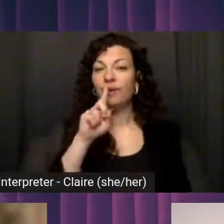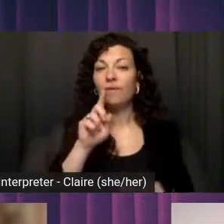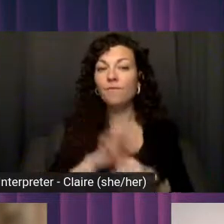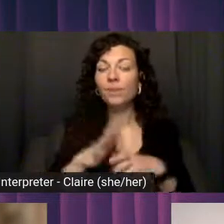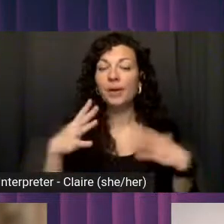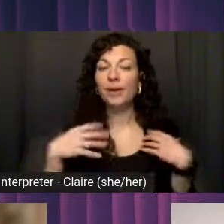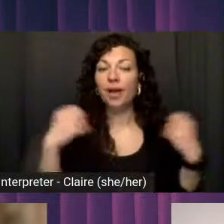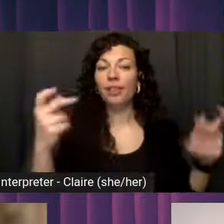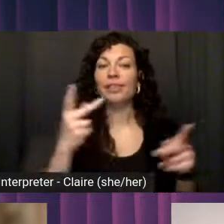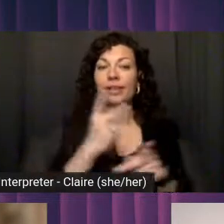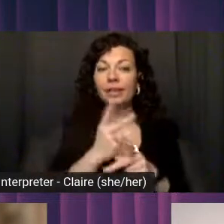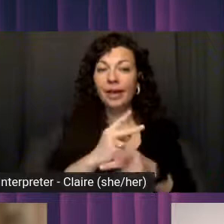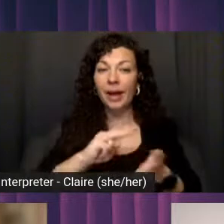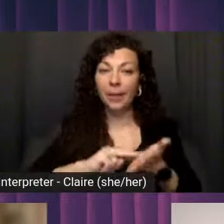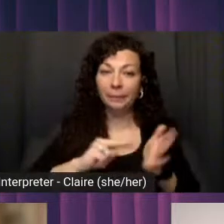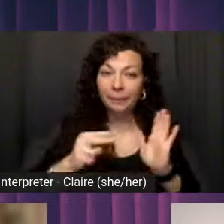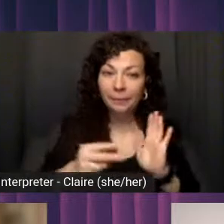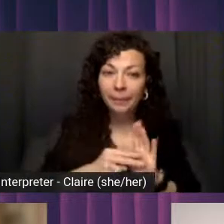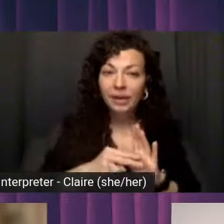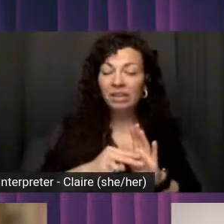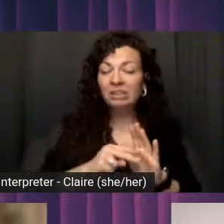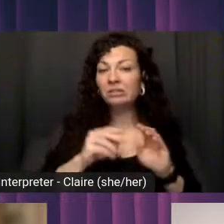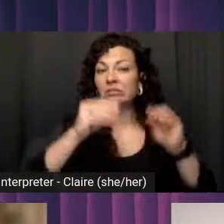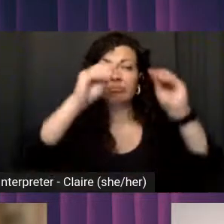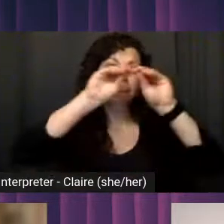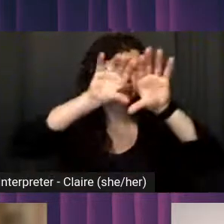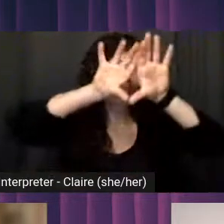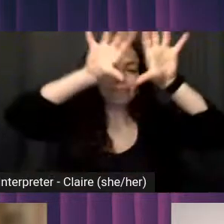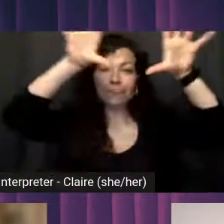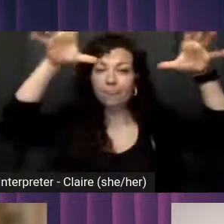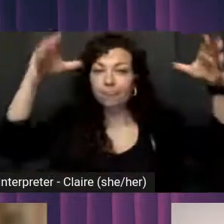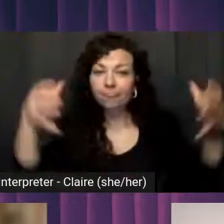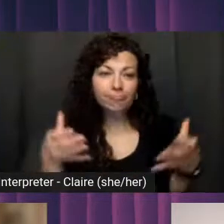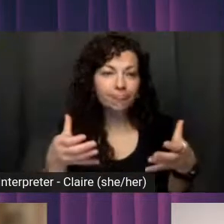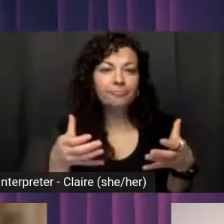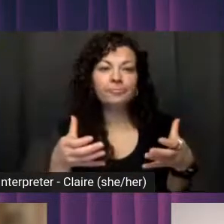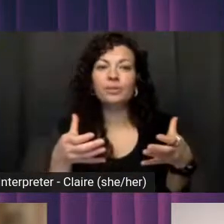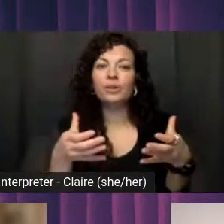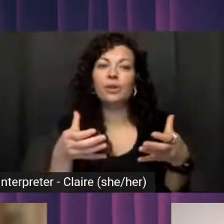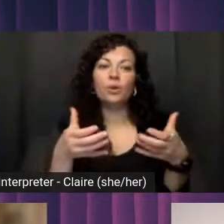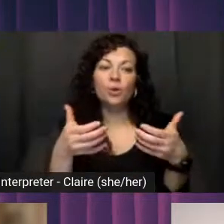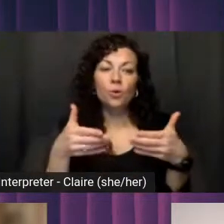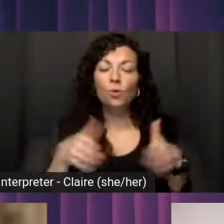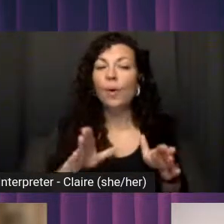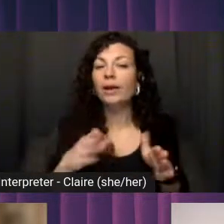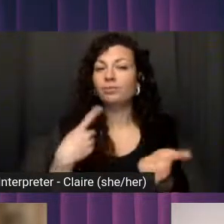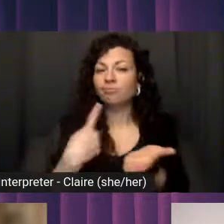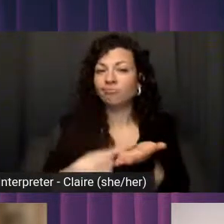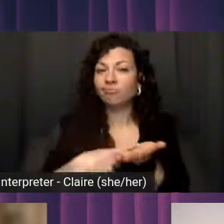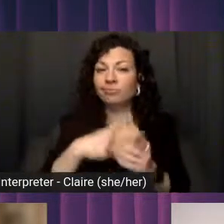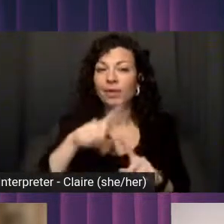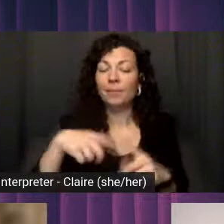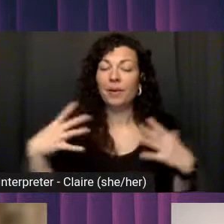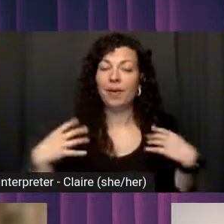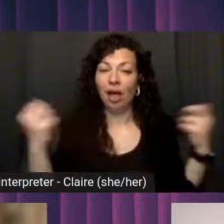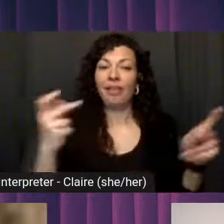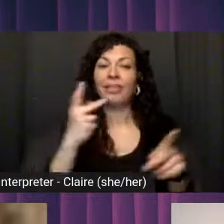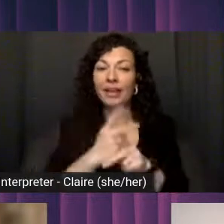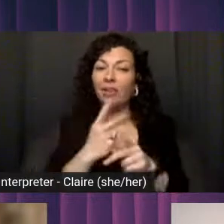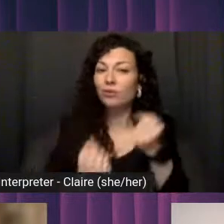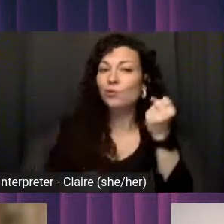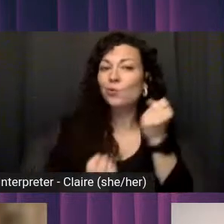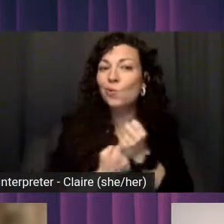sort of all-encompassing or umbrella kind of healthcare to talk about healthcare that is affirming someone's gender identity and